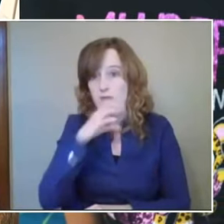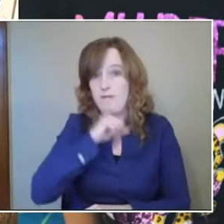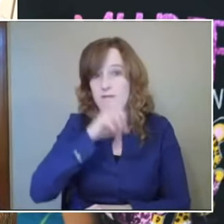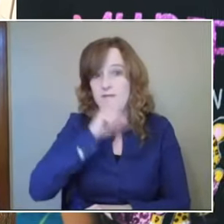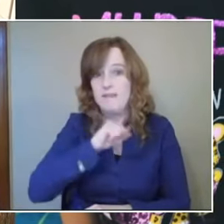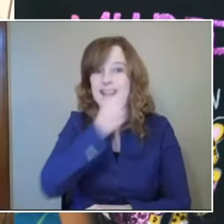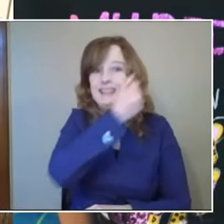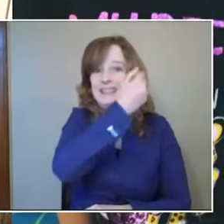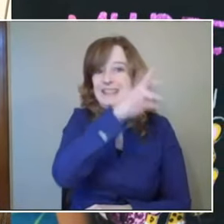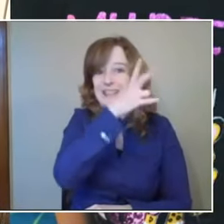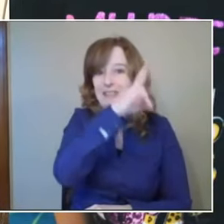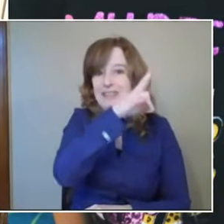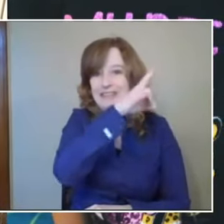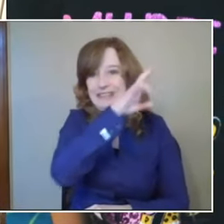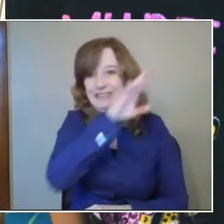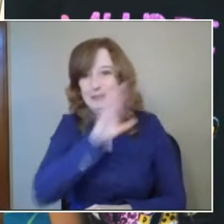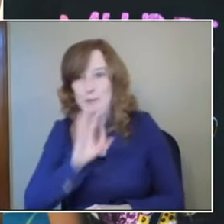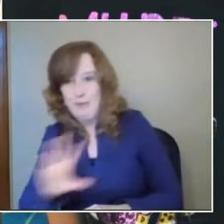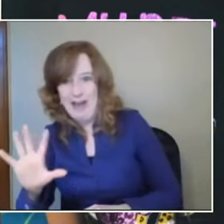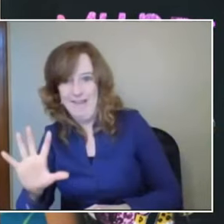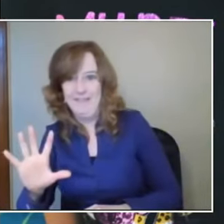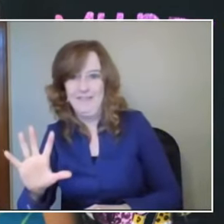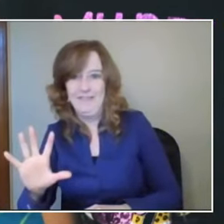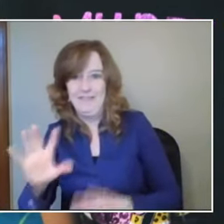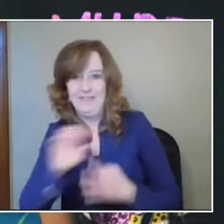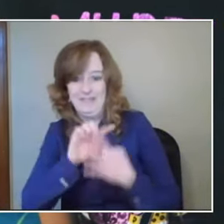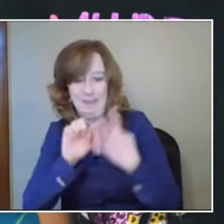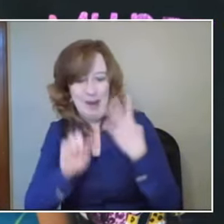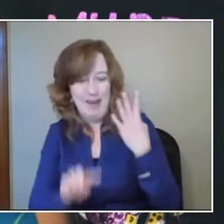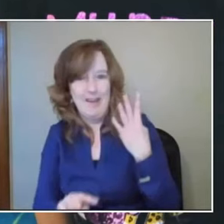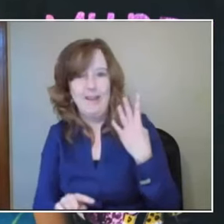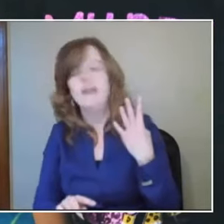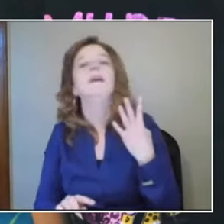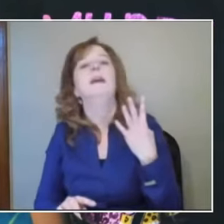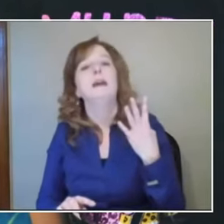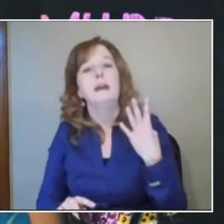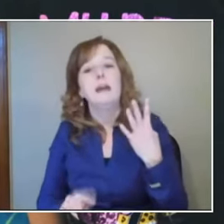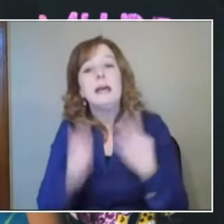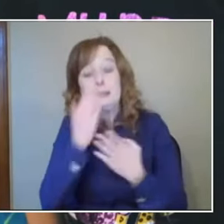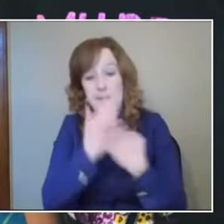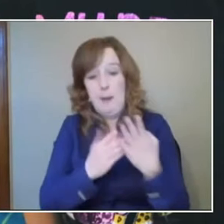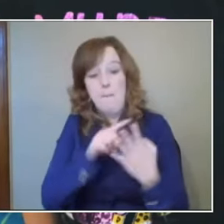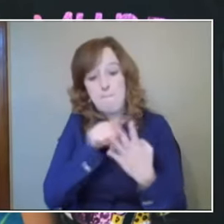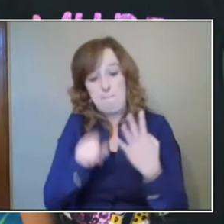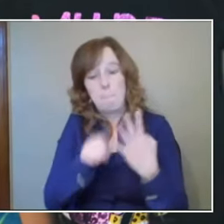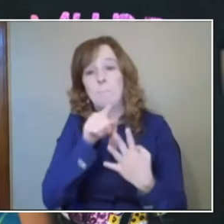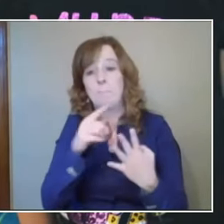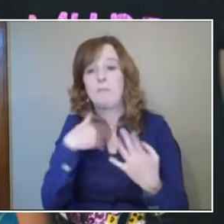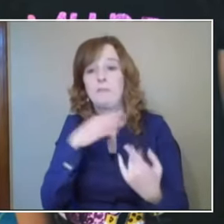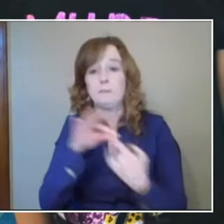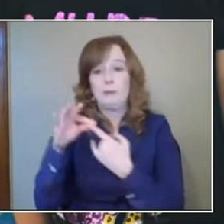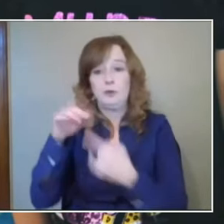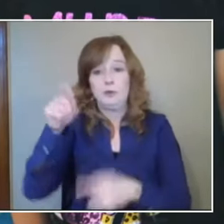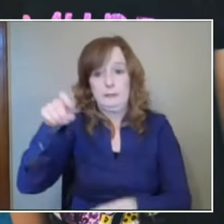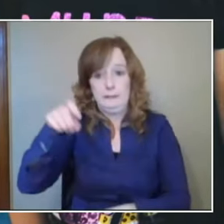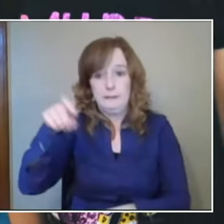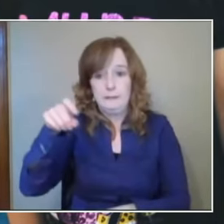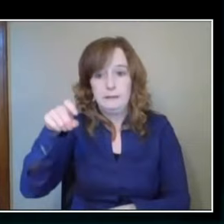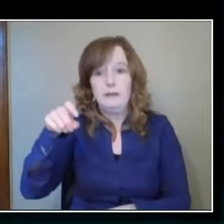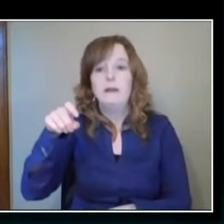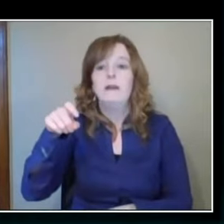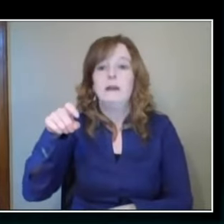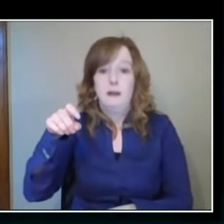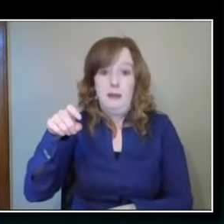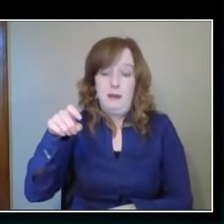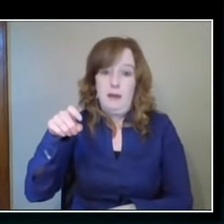to 5. And some of those children have special needs, which required a lot from Jamie.